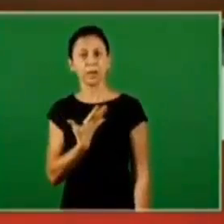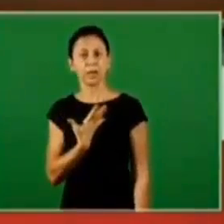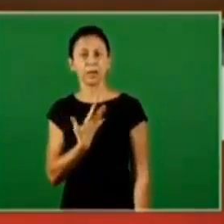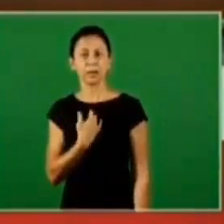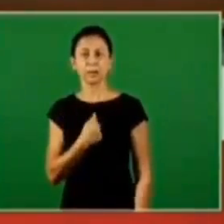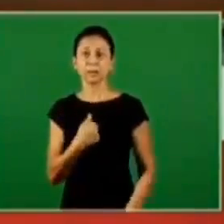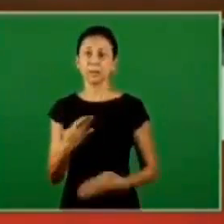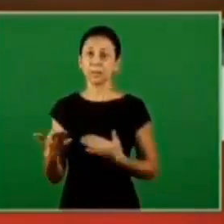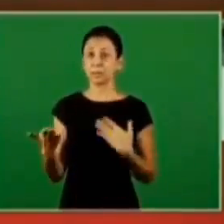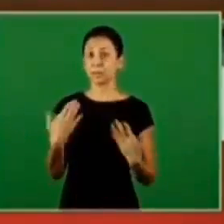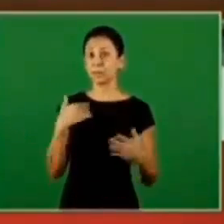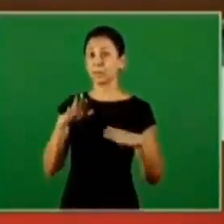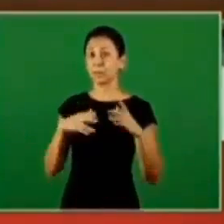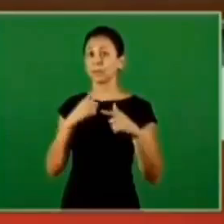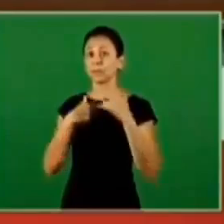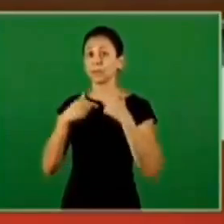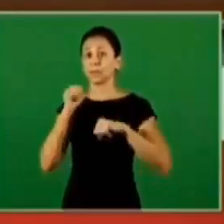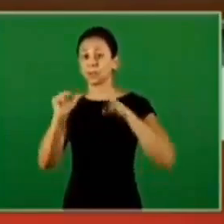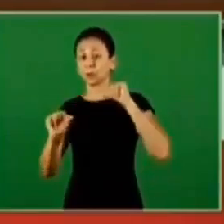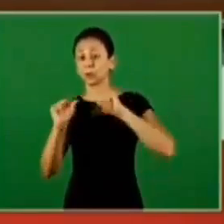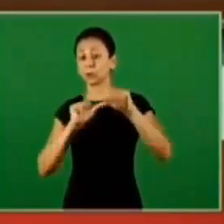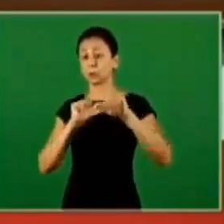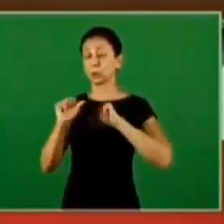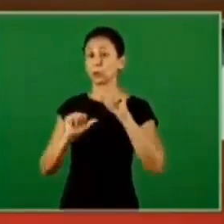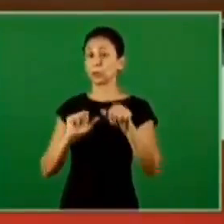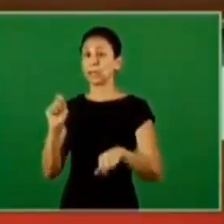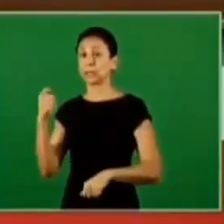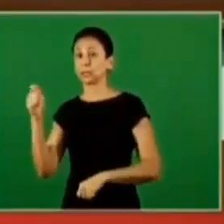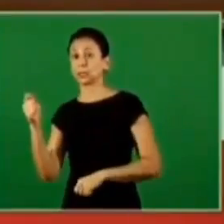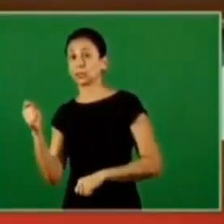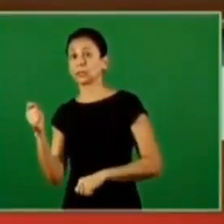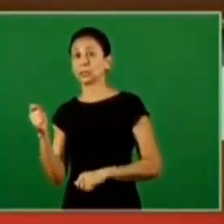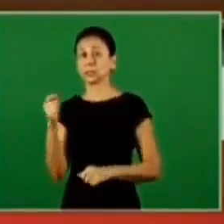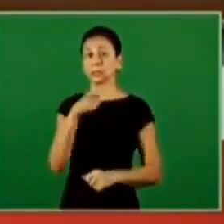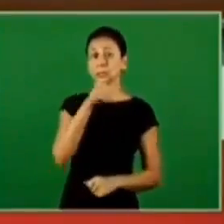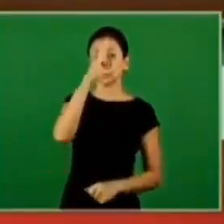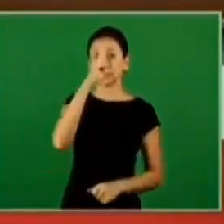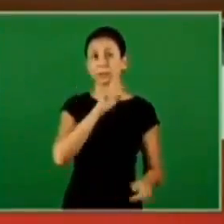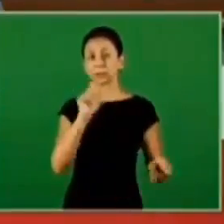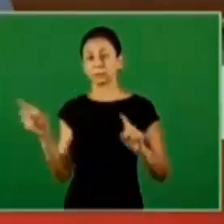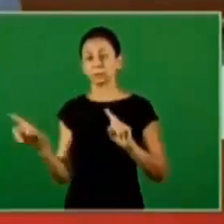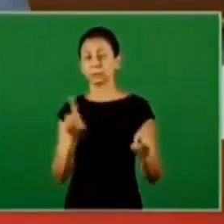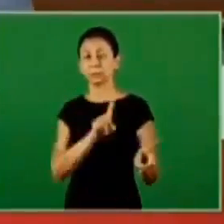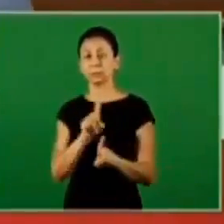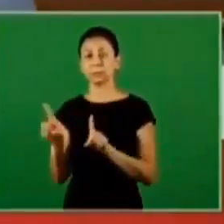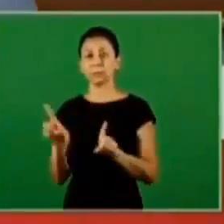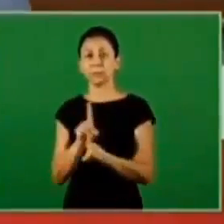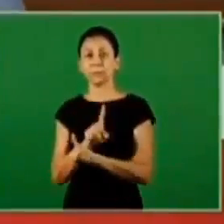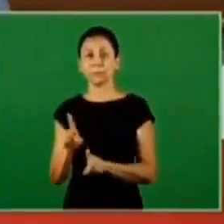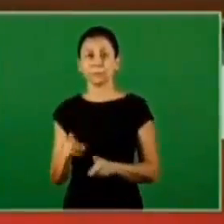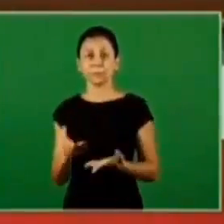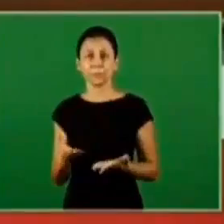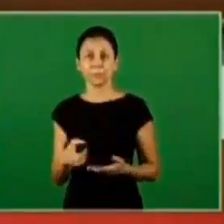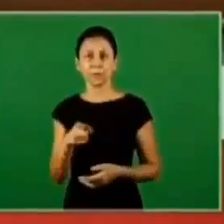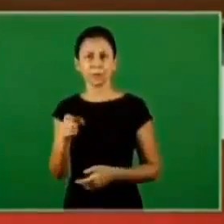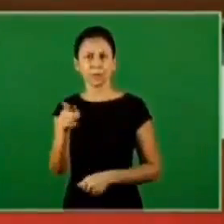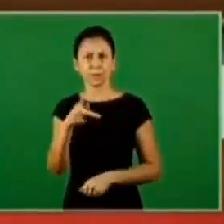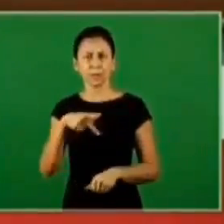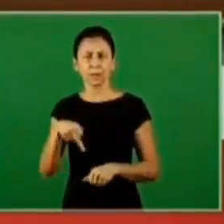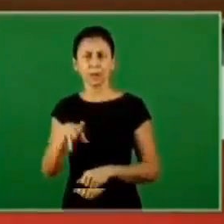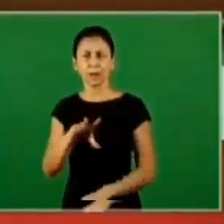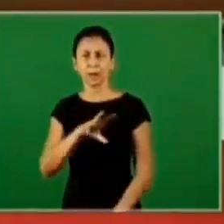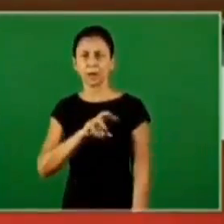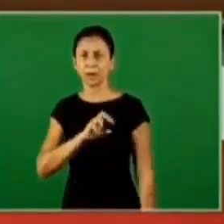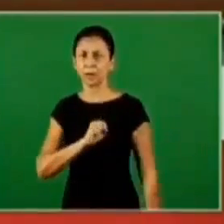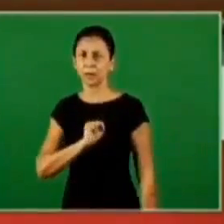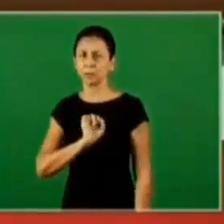And even if we exchanged Brazil and Argentina, Brazil would have been even better. because it's a people that love their